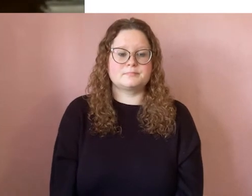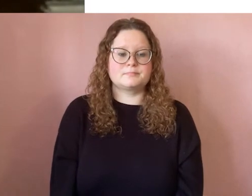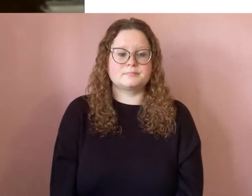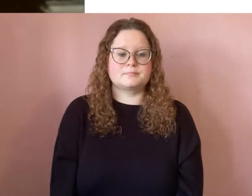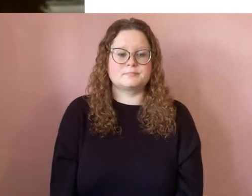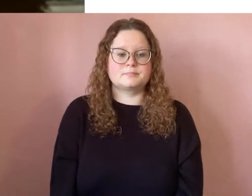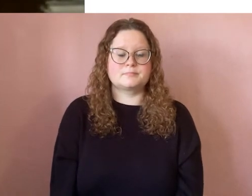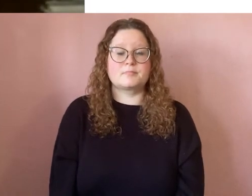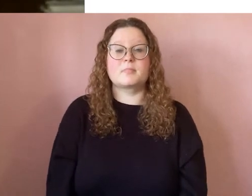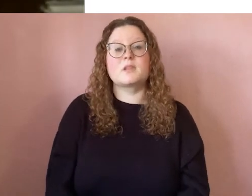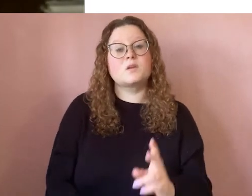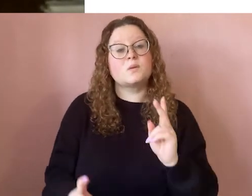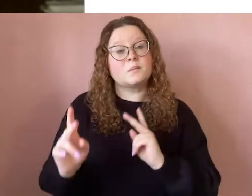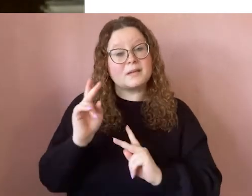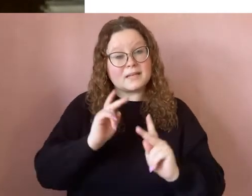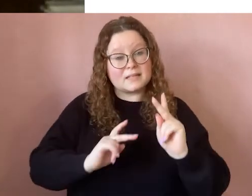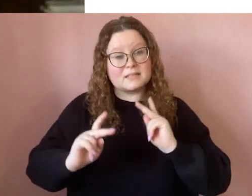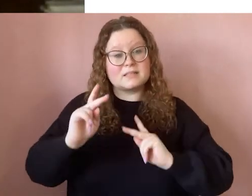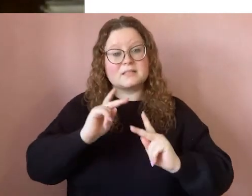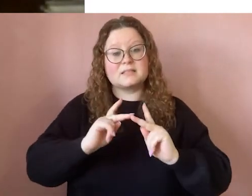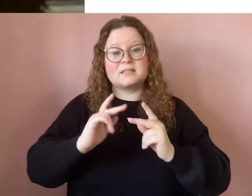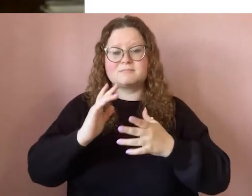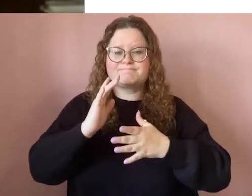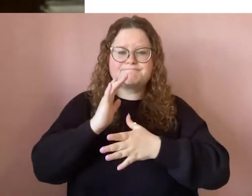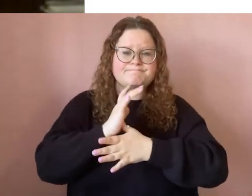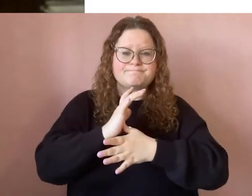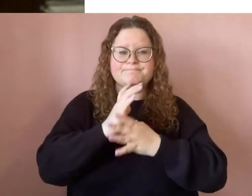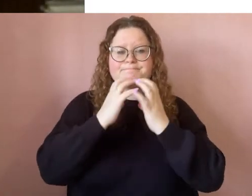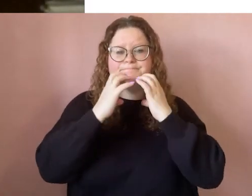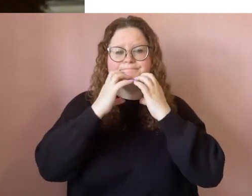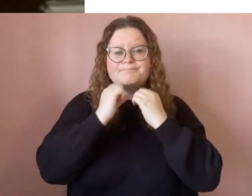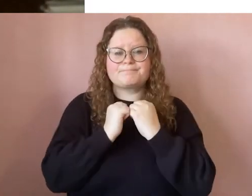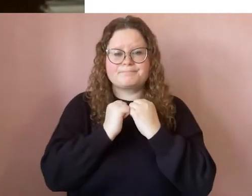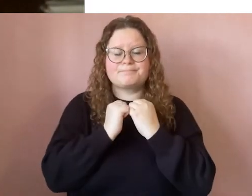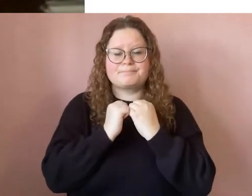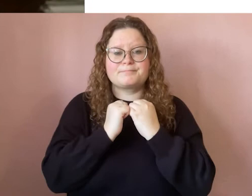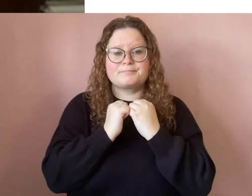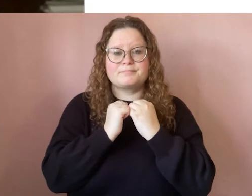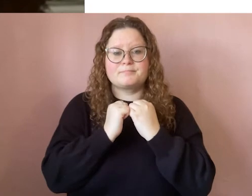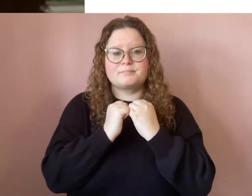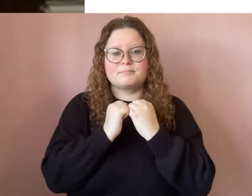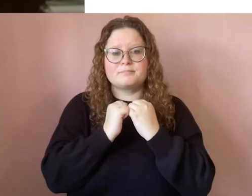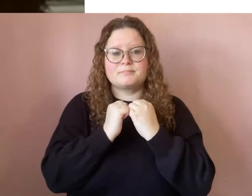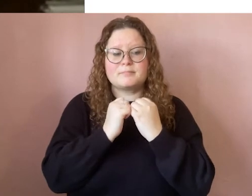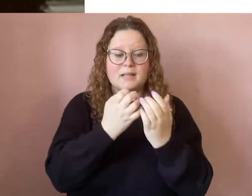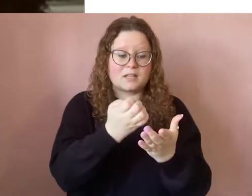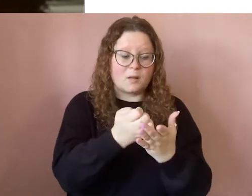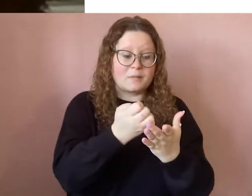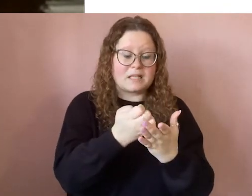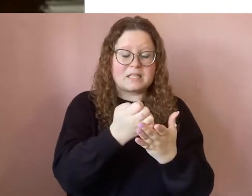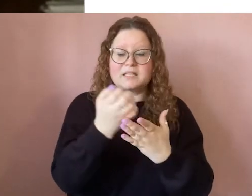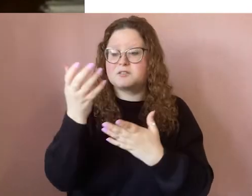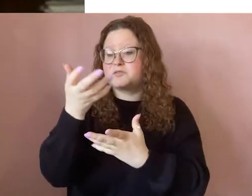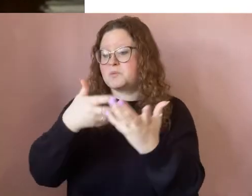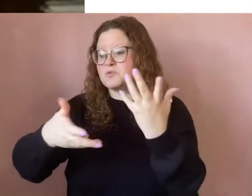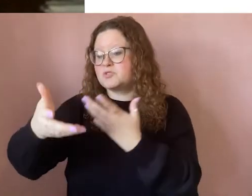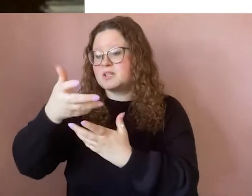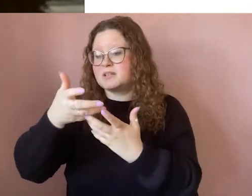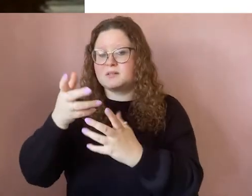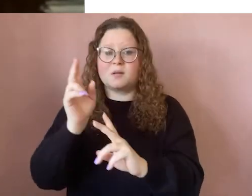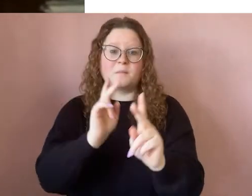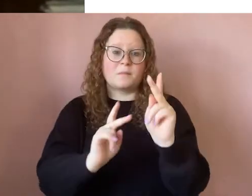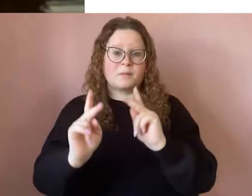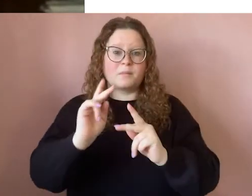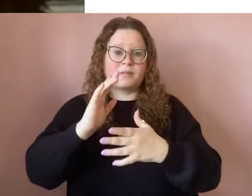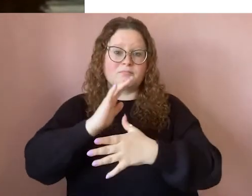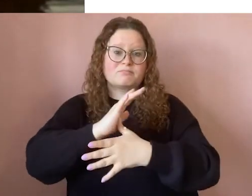Let us all focus on the humanity that we embody, the humanity that